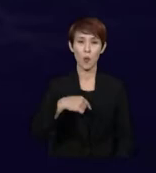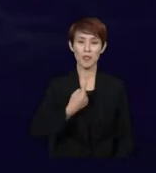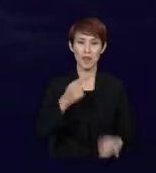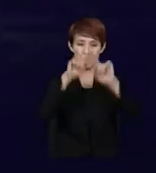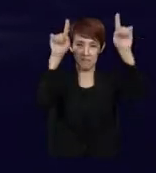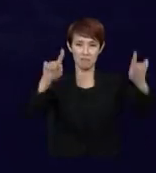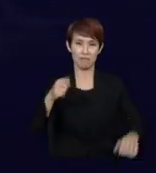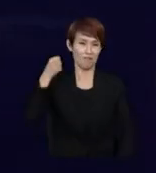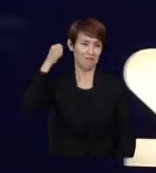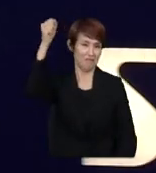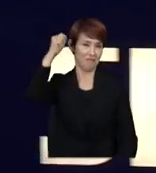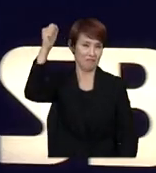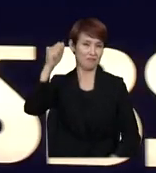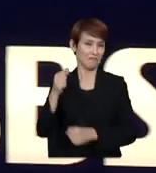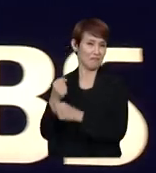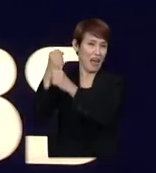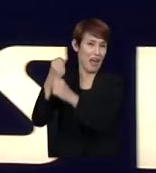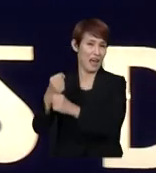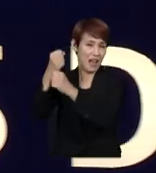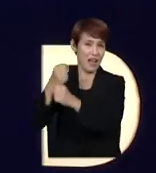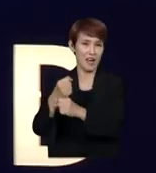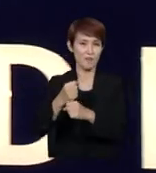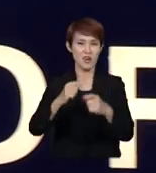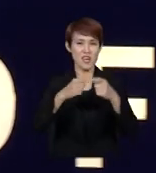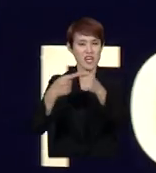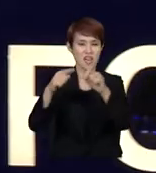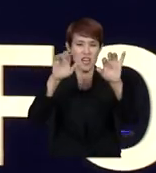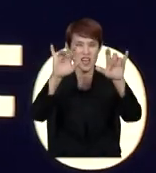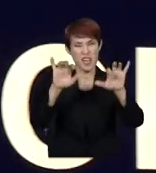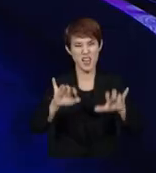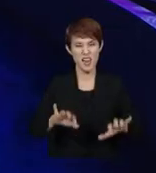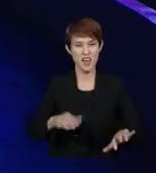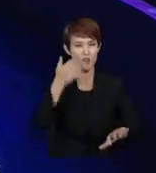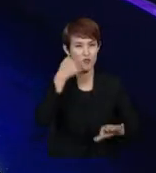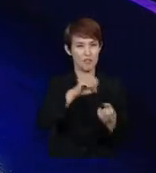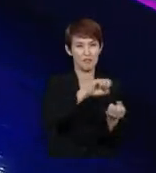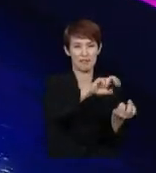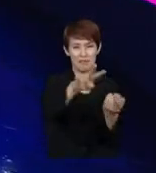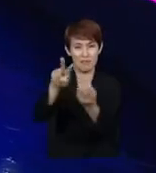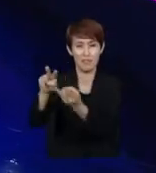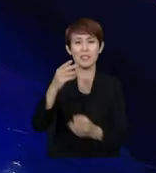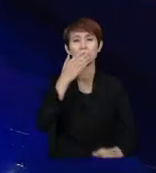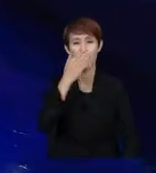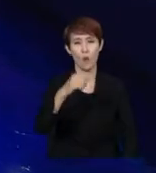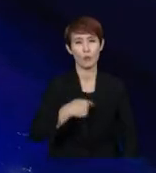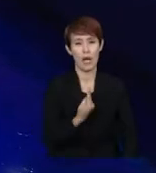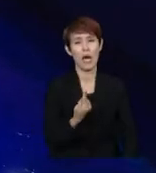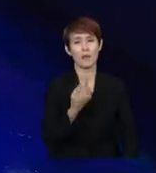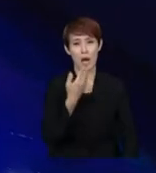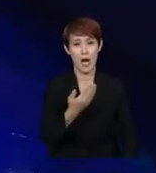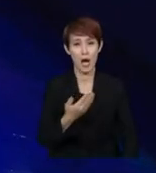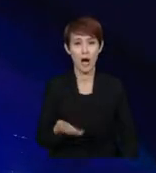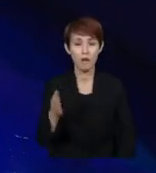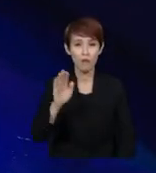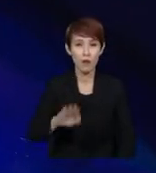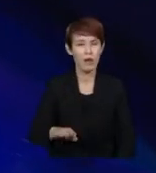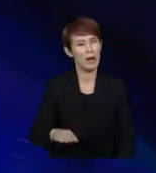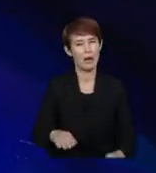pieces, send them to my friends and family. I can make them end up in your spam folders. But if I can